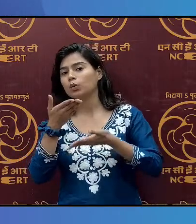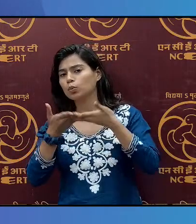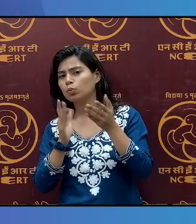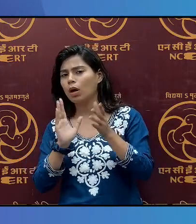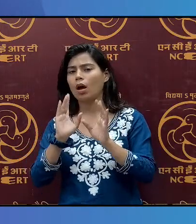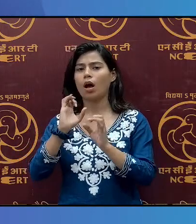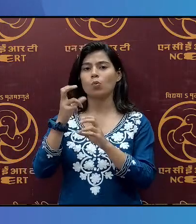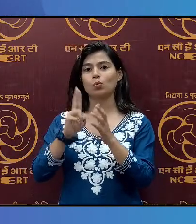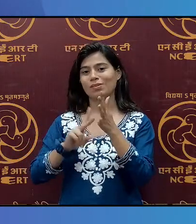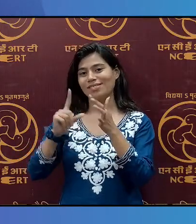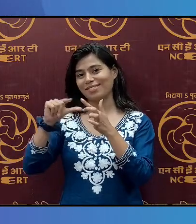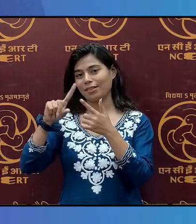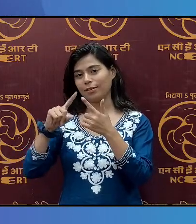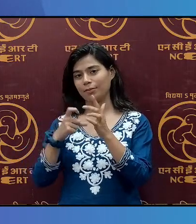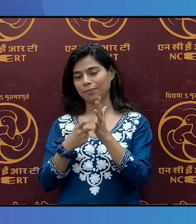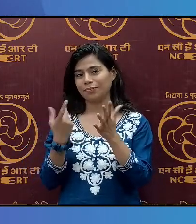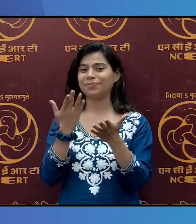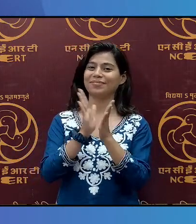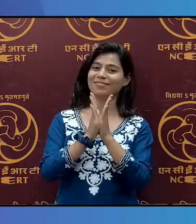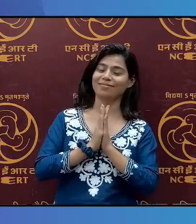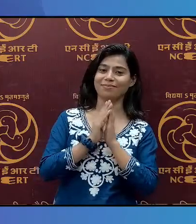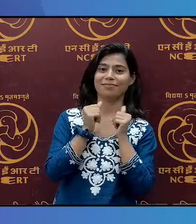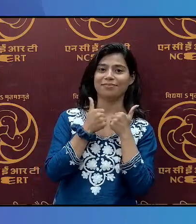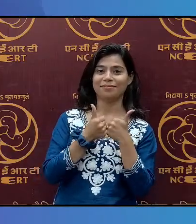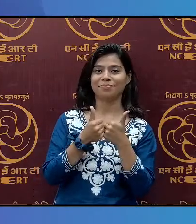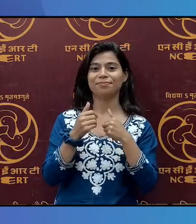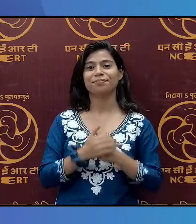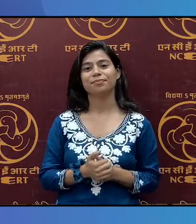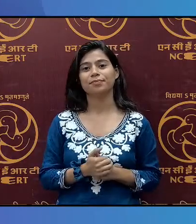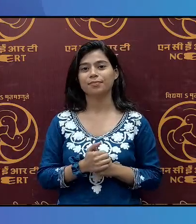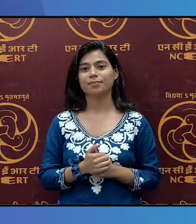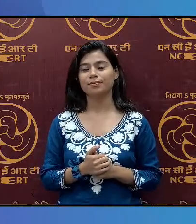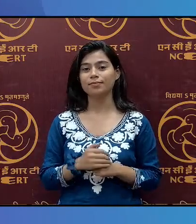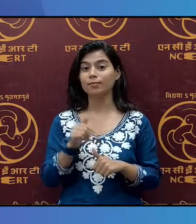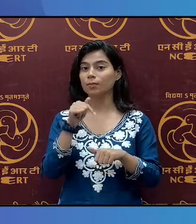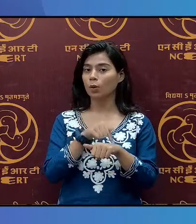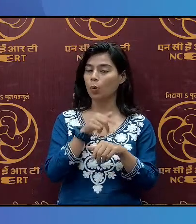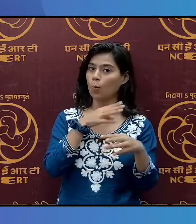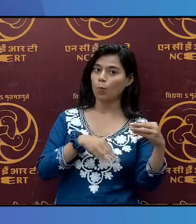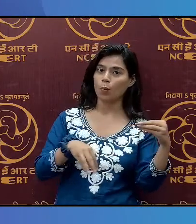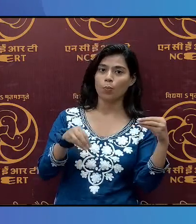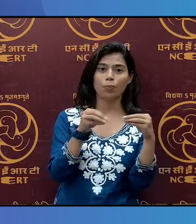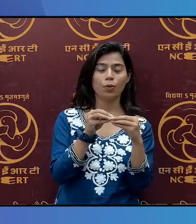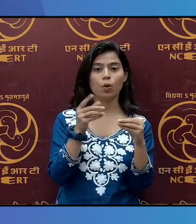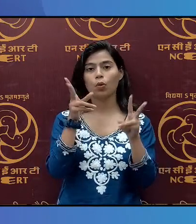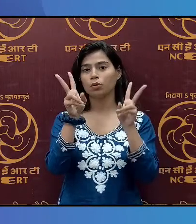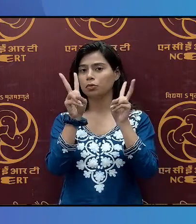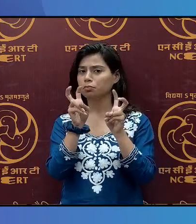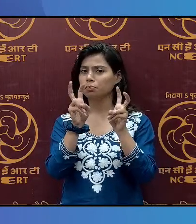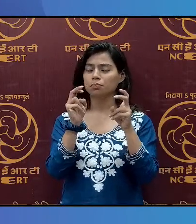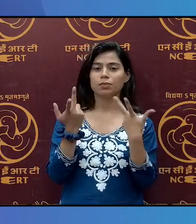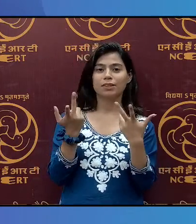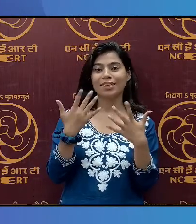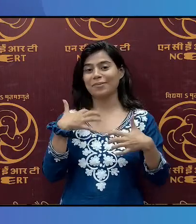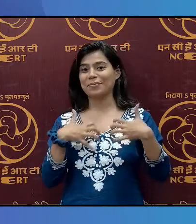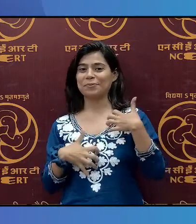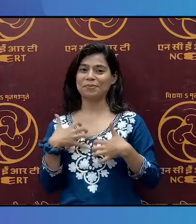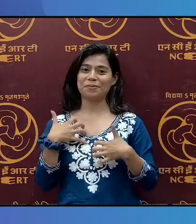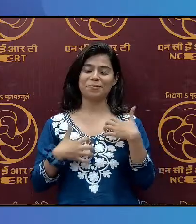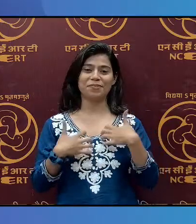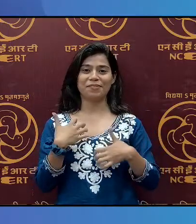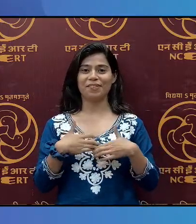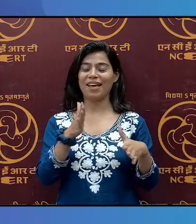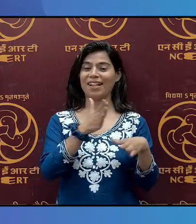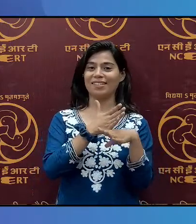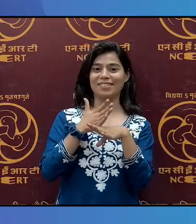abhinandan. Namaste, madam. So, time to know more about this topic, and I am excited to know about